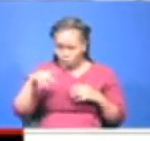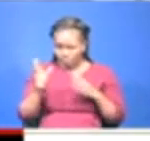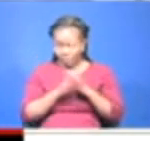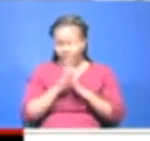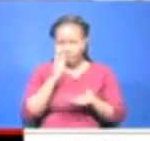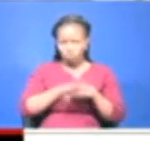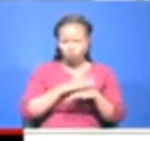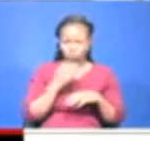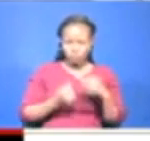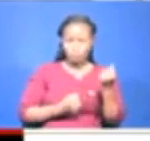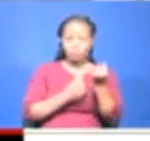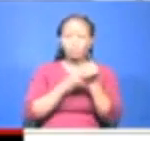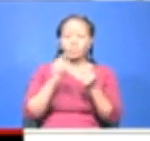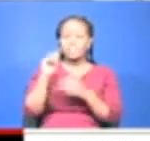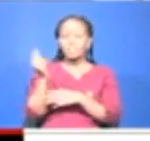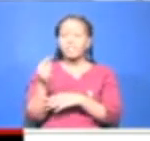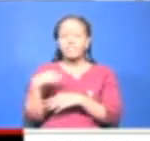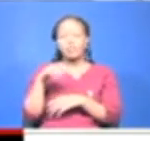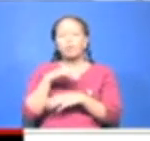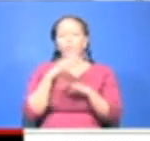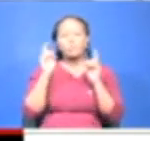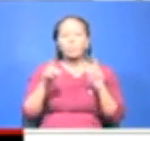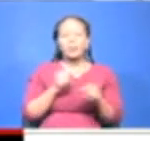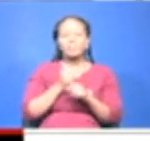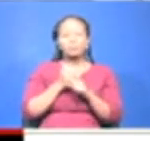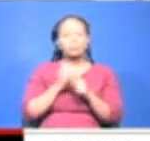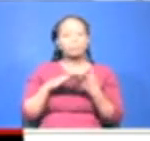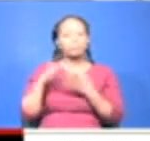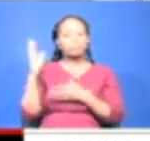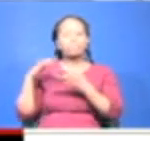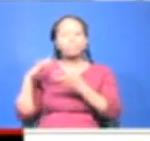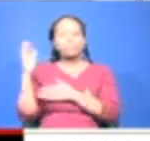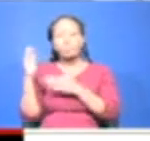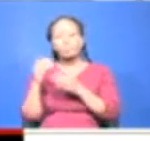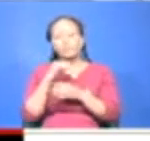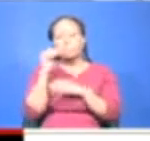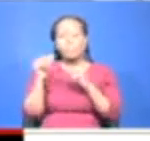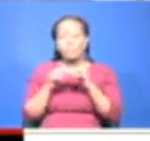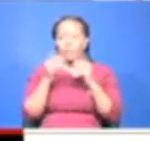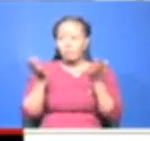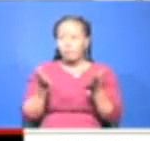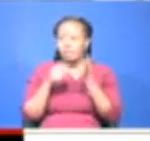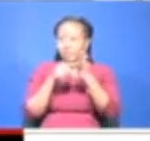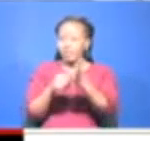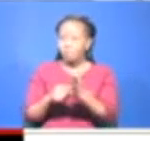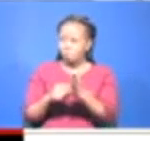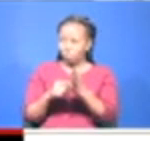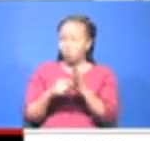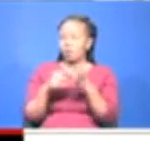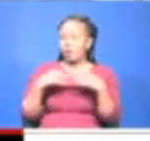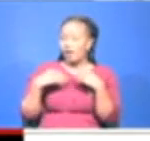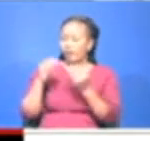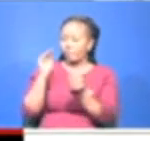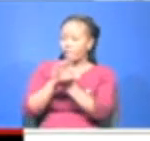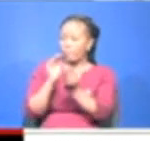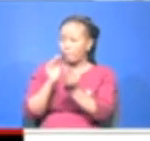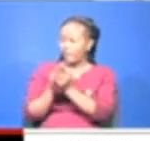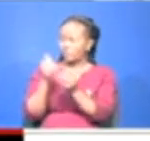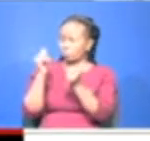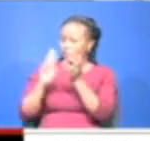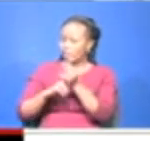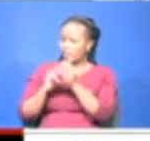I think we just need to do more of that. Like, we need a cooperative bank 10 times the size of the co-op bank. Mm-hmm. They're one of our partners, right? And we need models